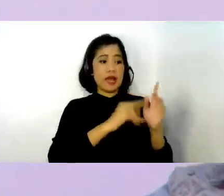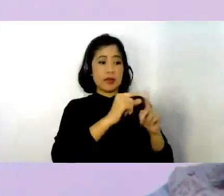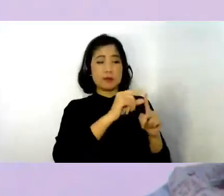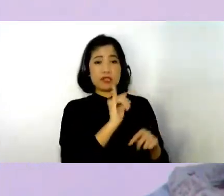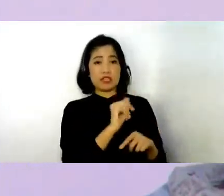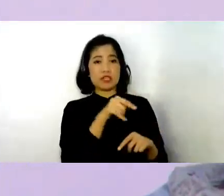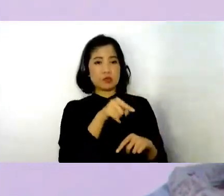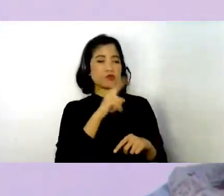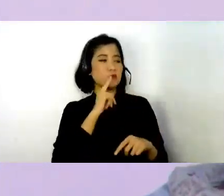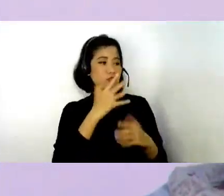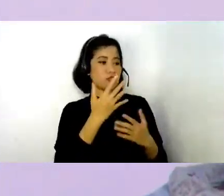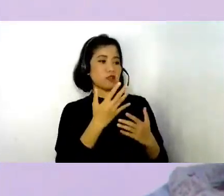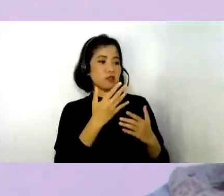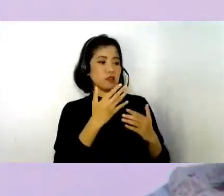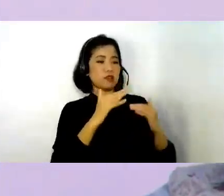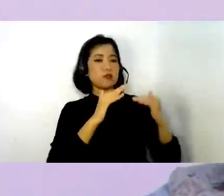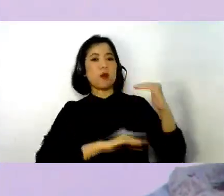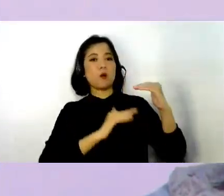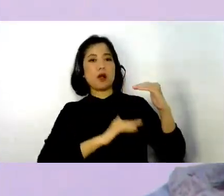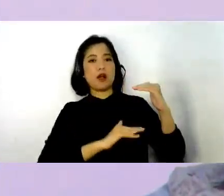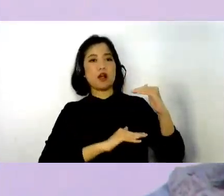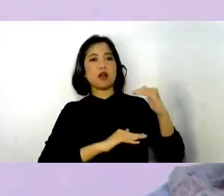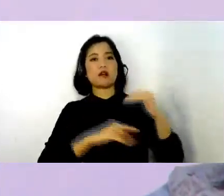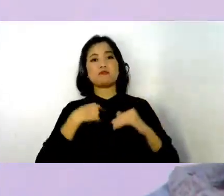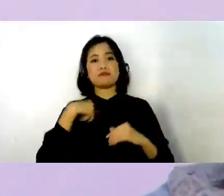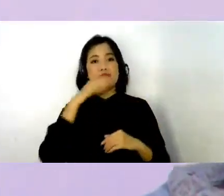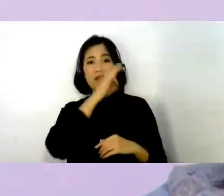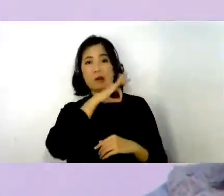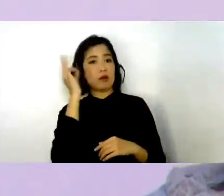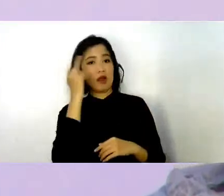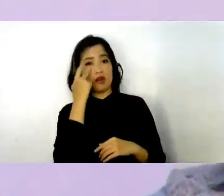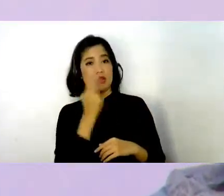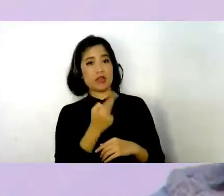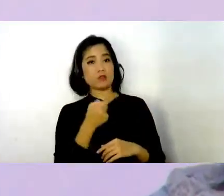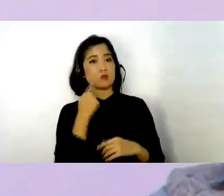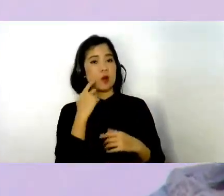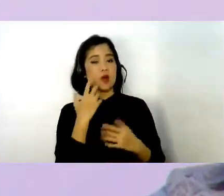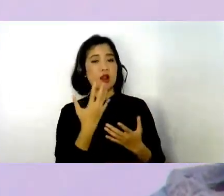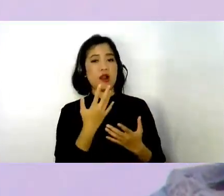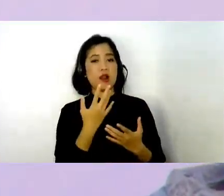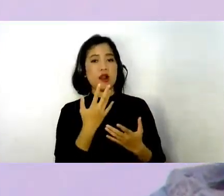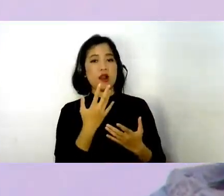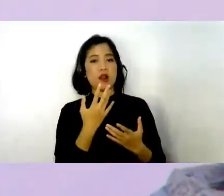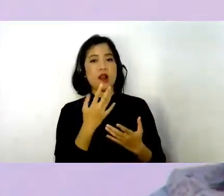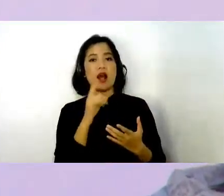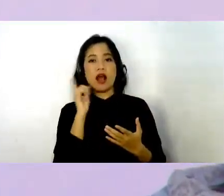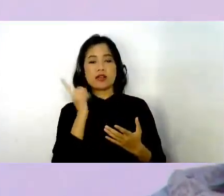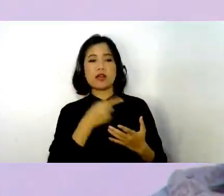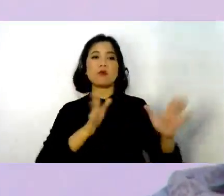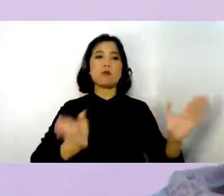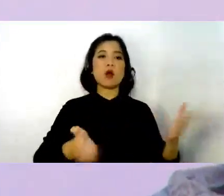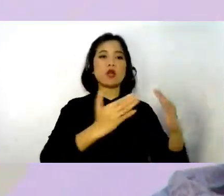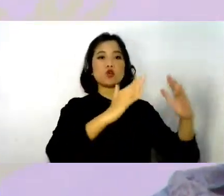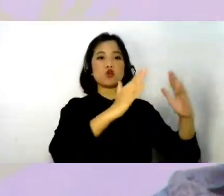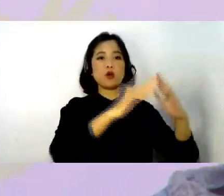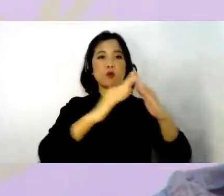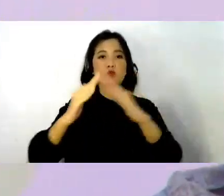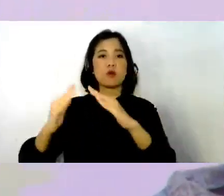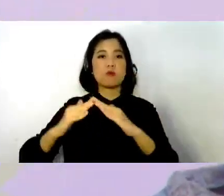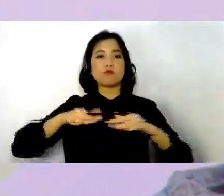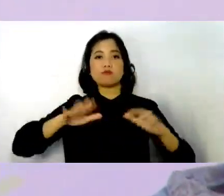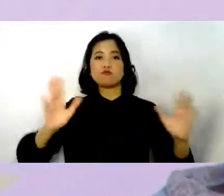two basic infrastructures are not really sexy to be discussed in any newspaper in media. Why